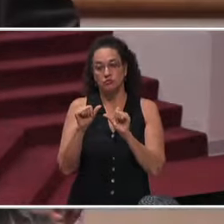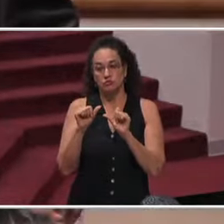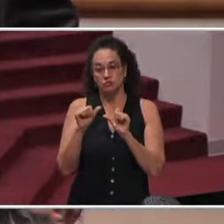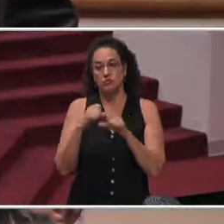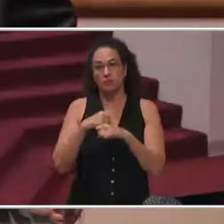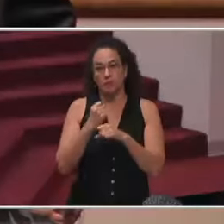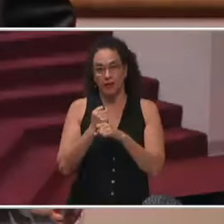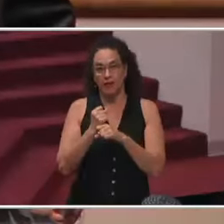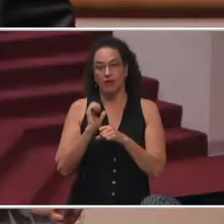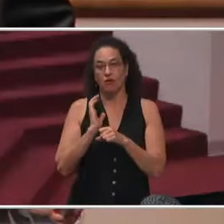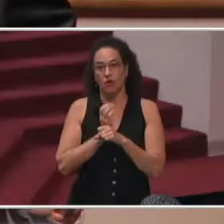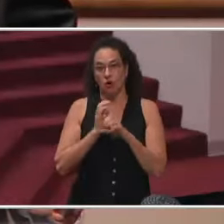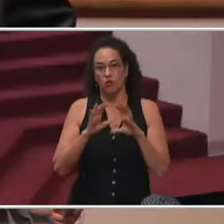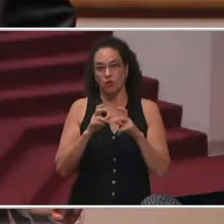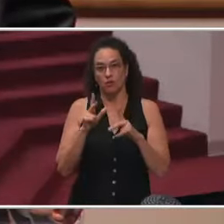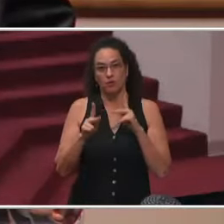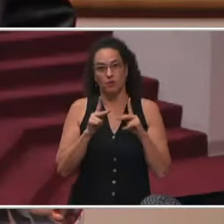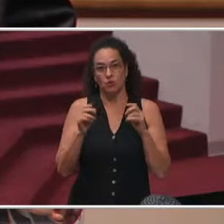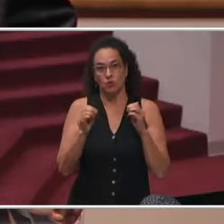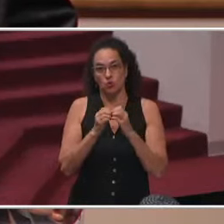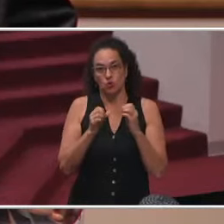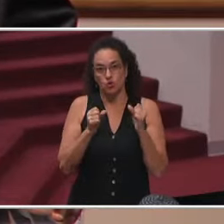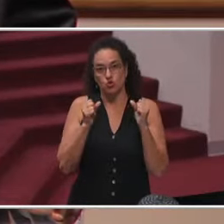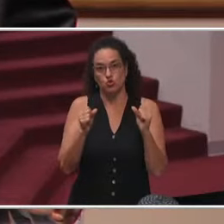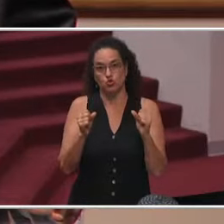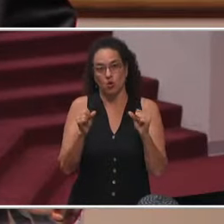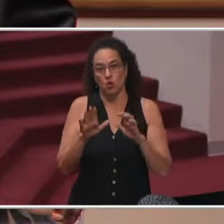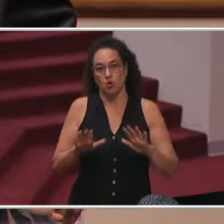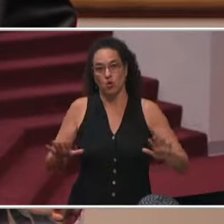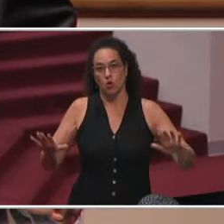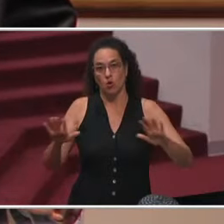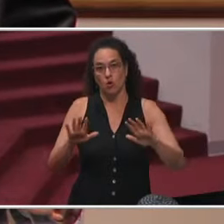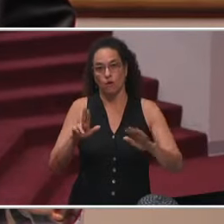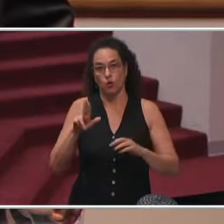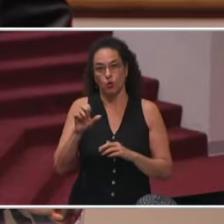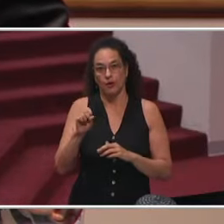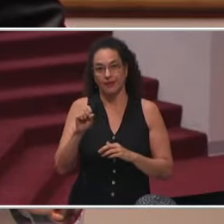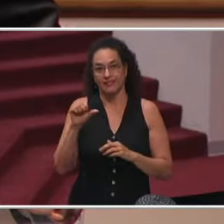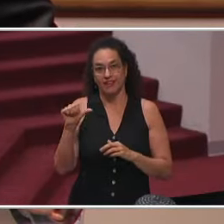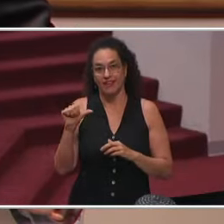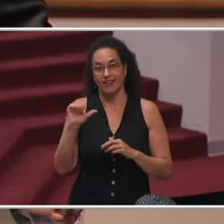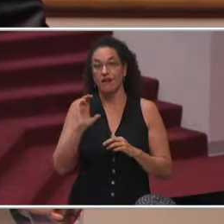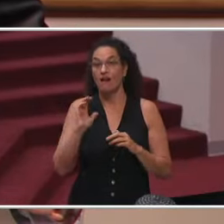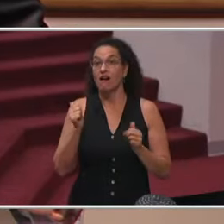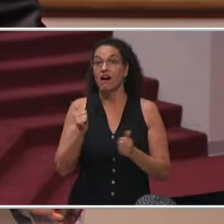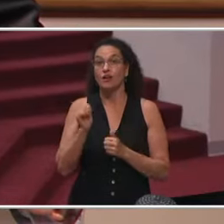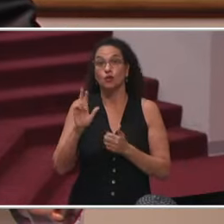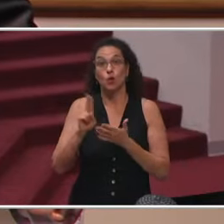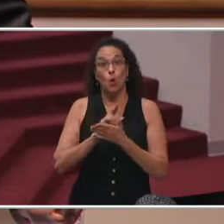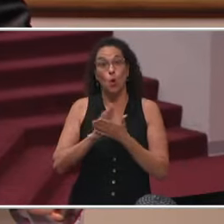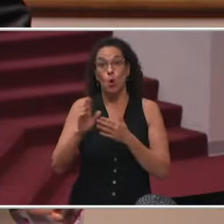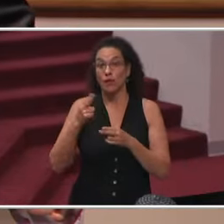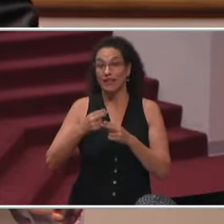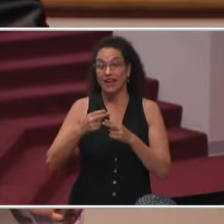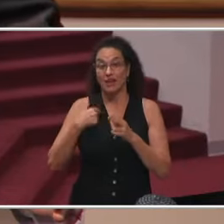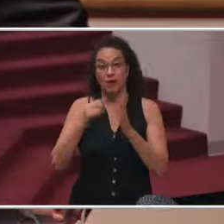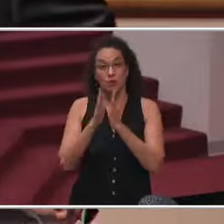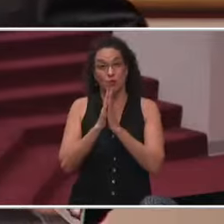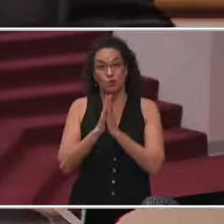the people of the United States of America. In your holy name I pray.